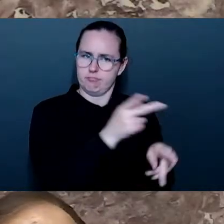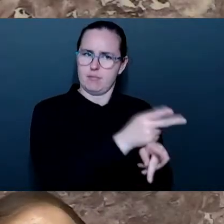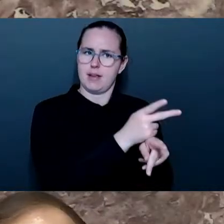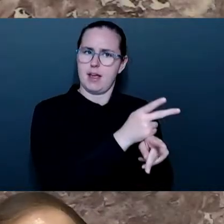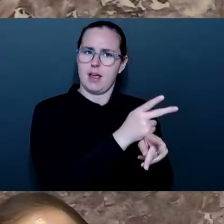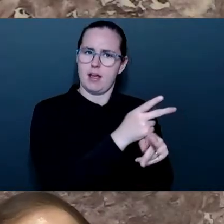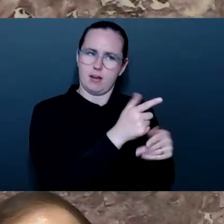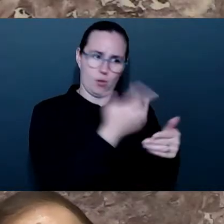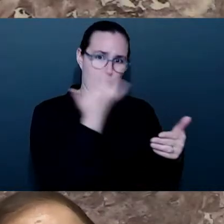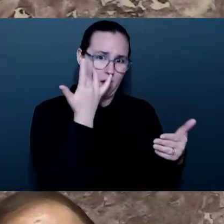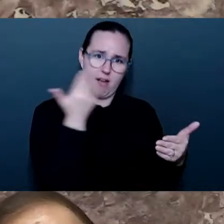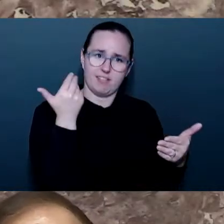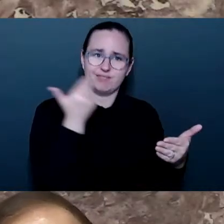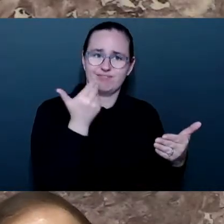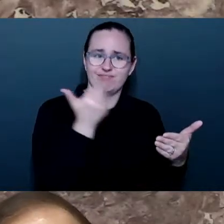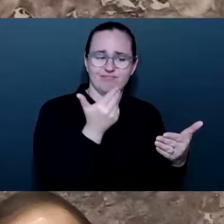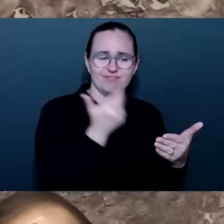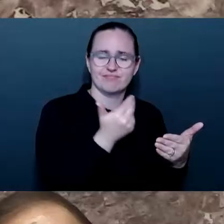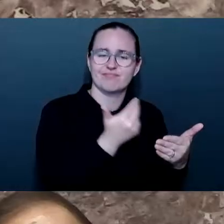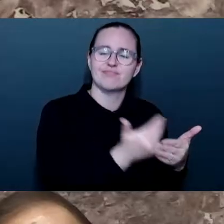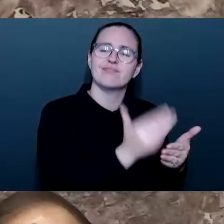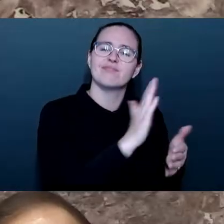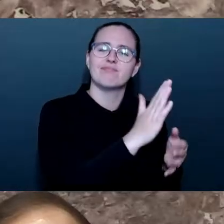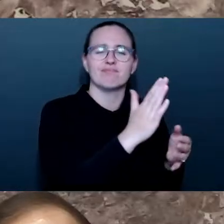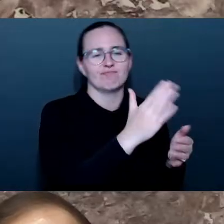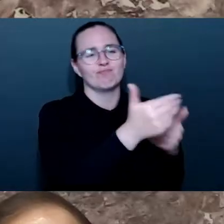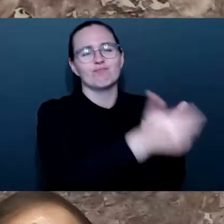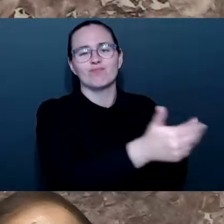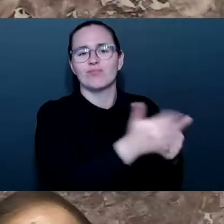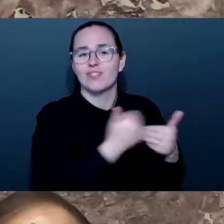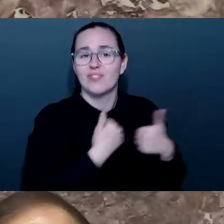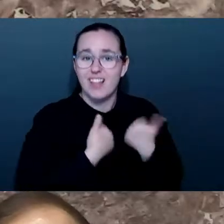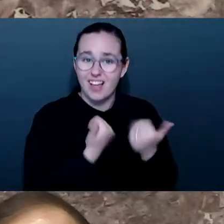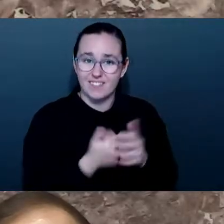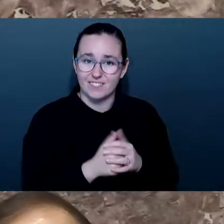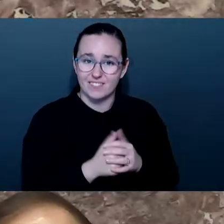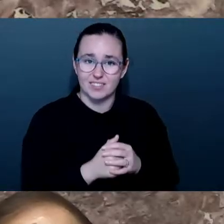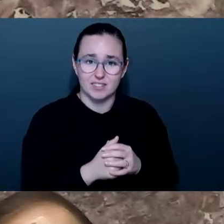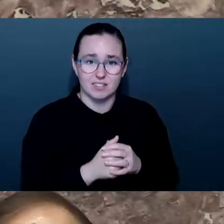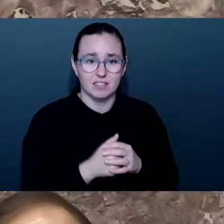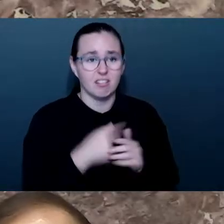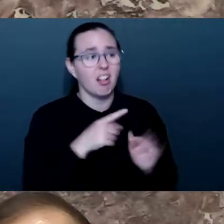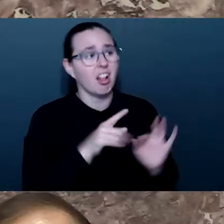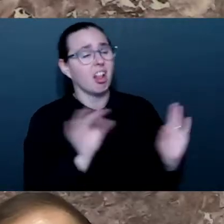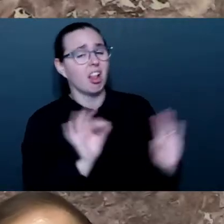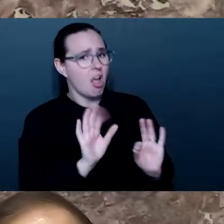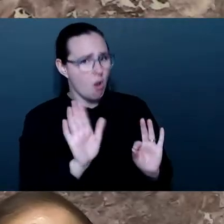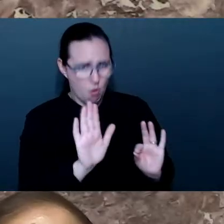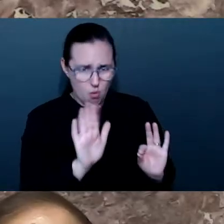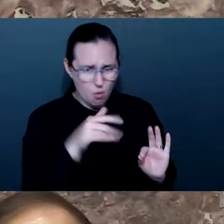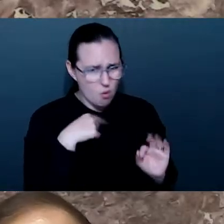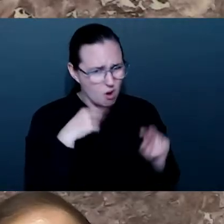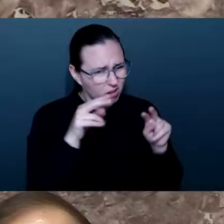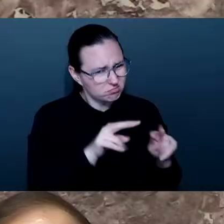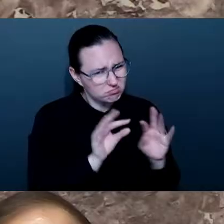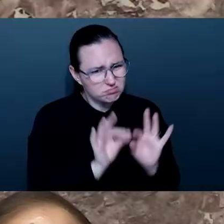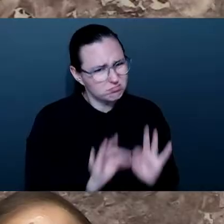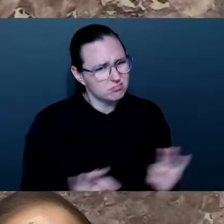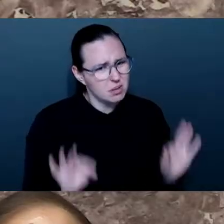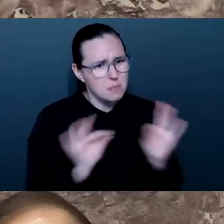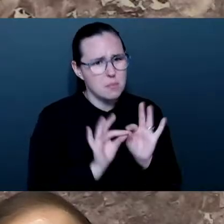Mr. Speaker, what we need is a care system that is sustainable, that is not built